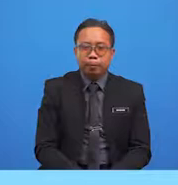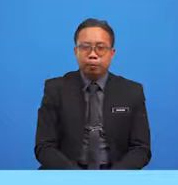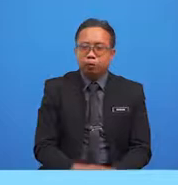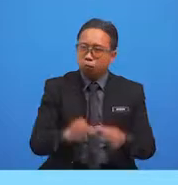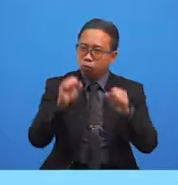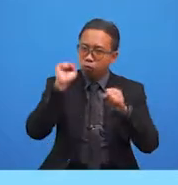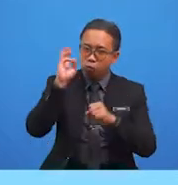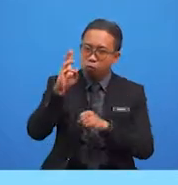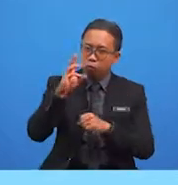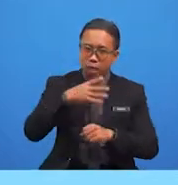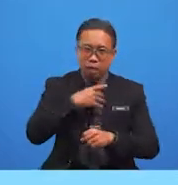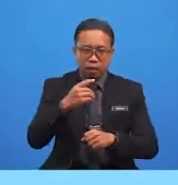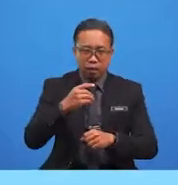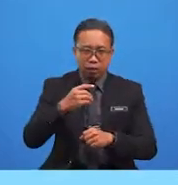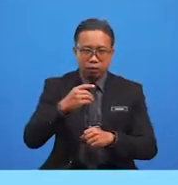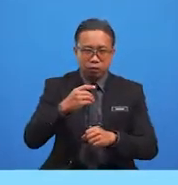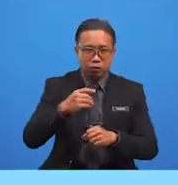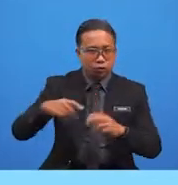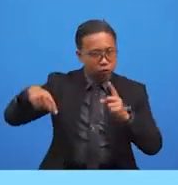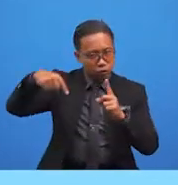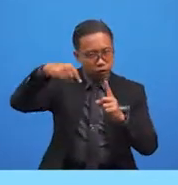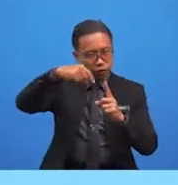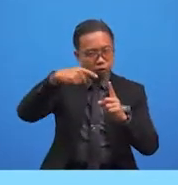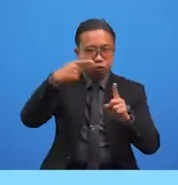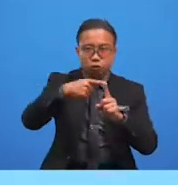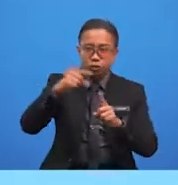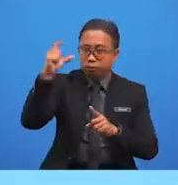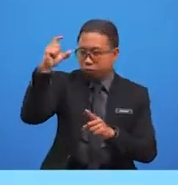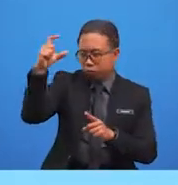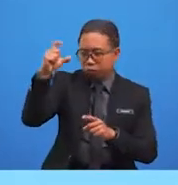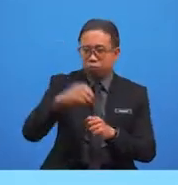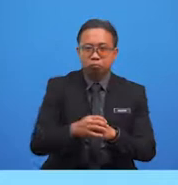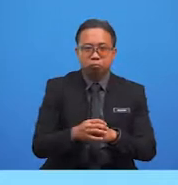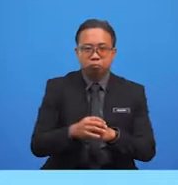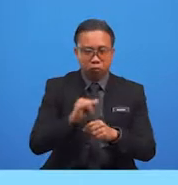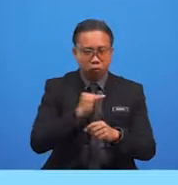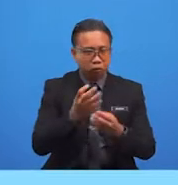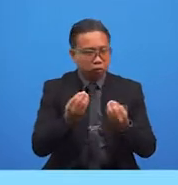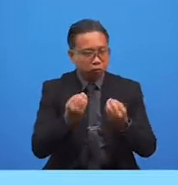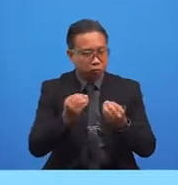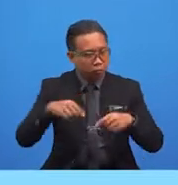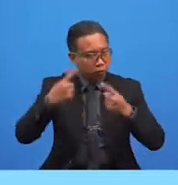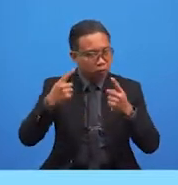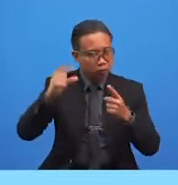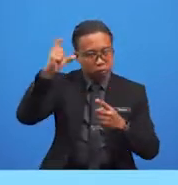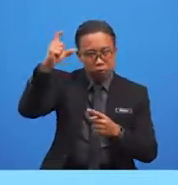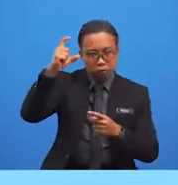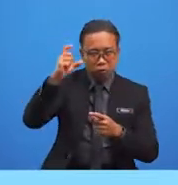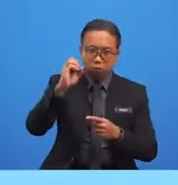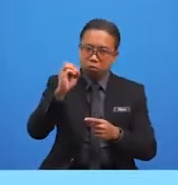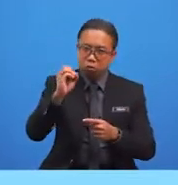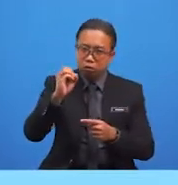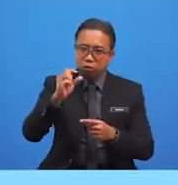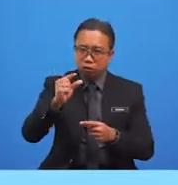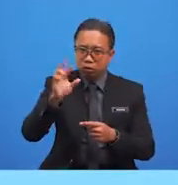Would you like to travel to the moon? I would like to travel to the moon because there will be no